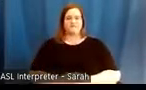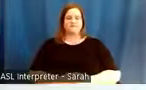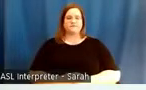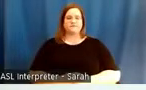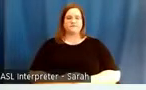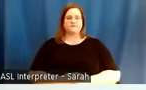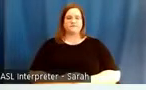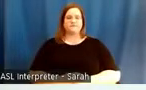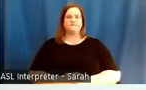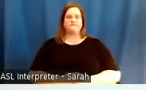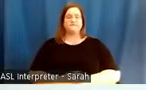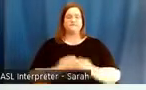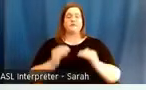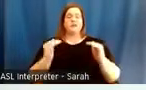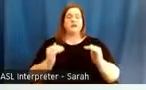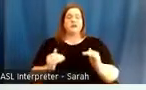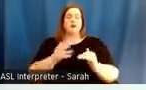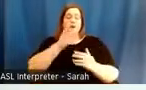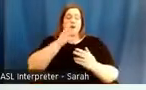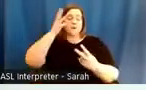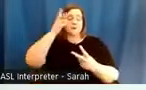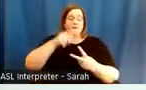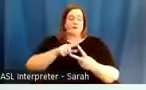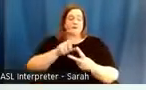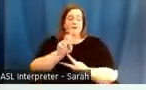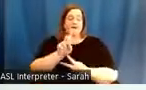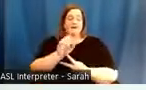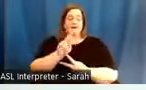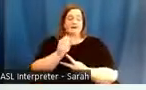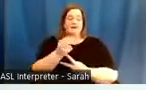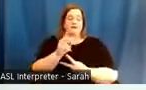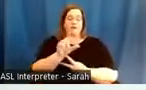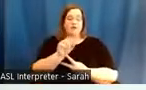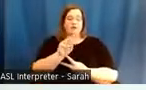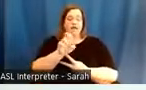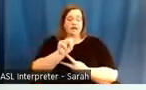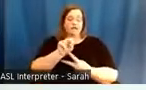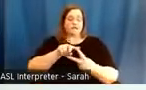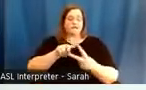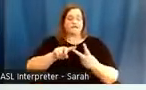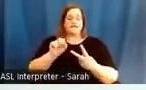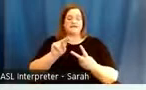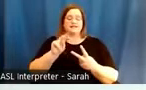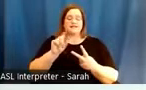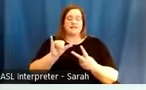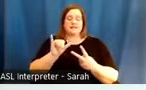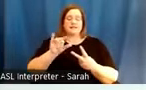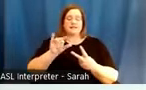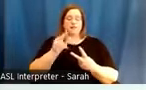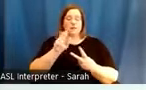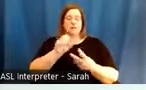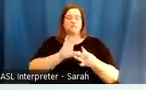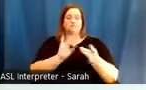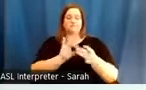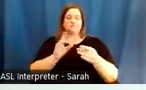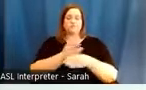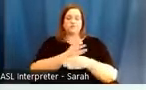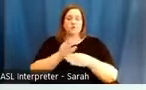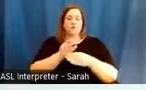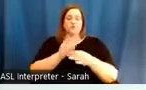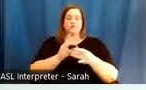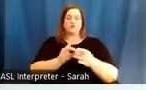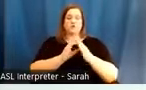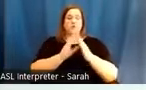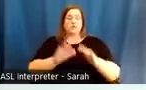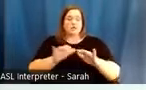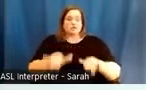Our next speakers are parents Deborah Lamden and Sandy Julius, who will share their stories about housing challenges